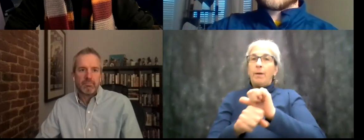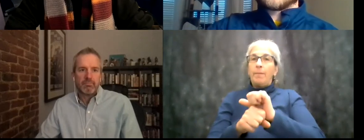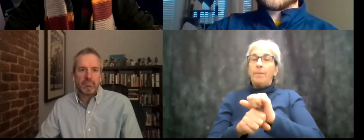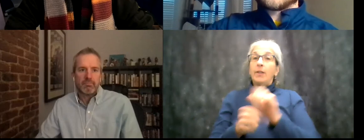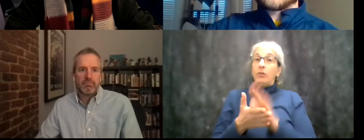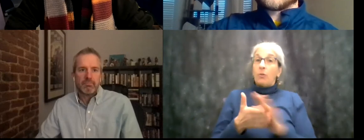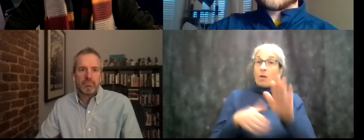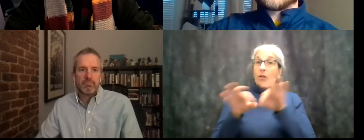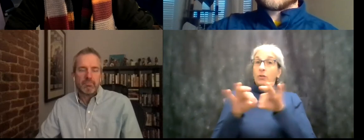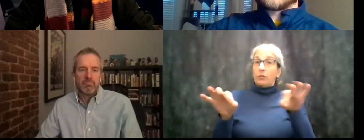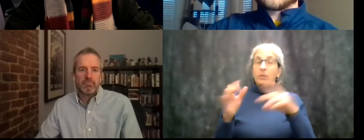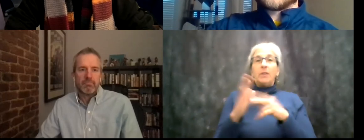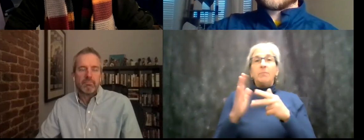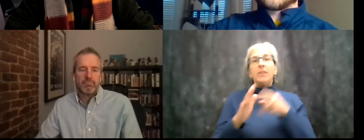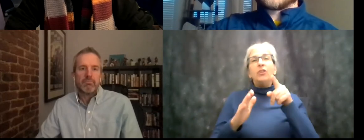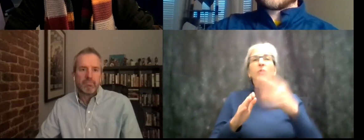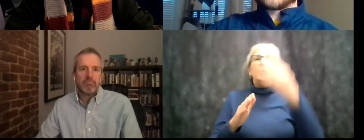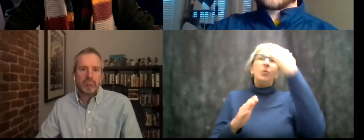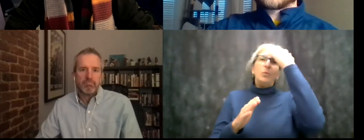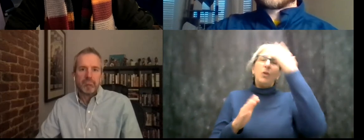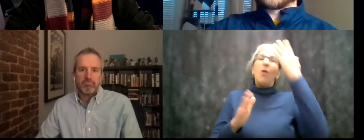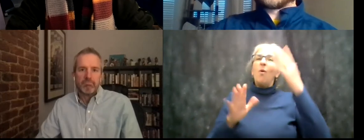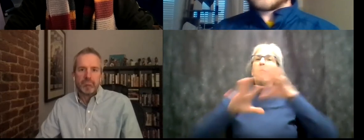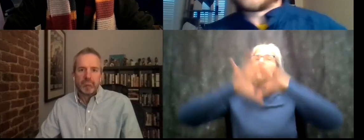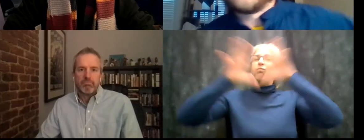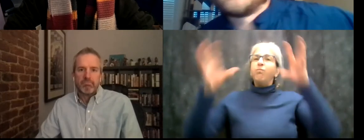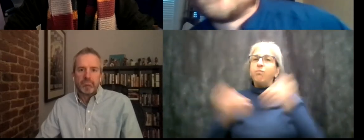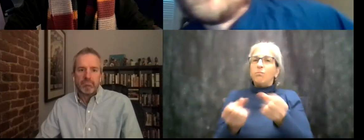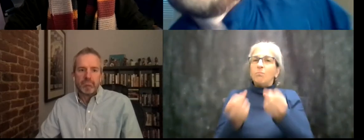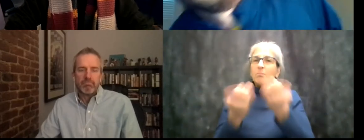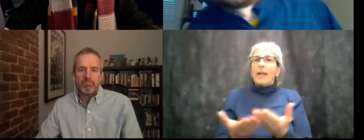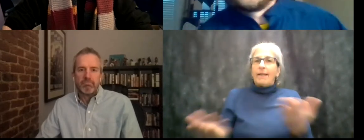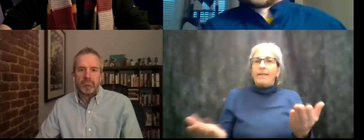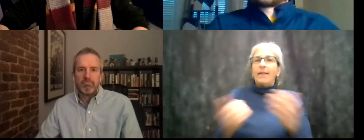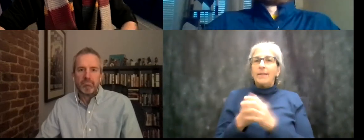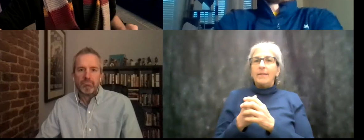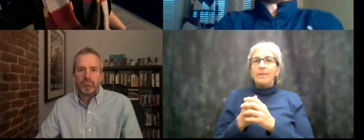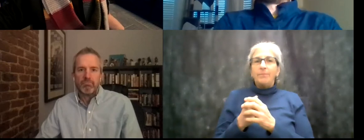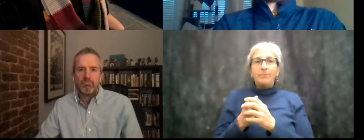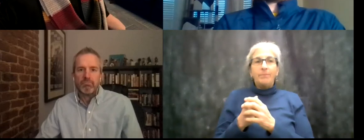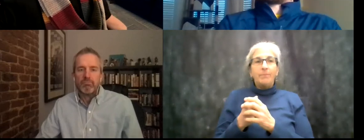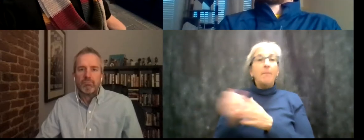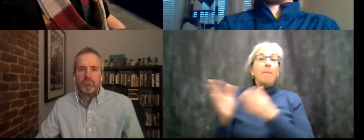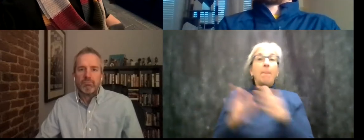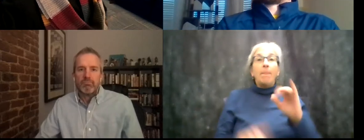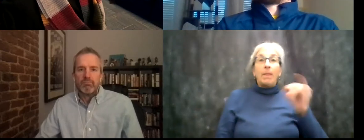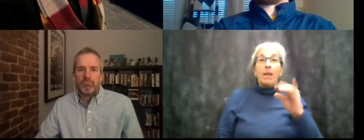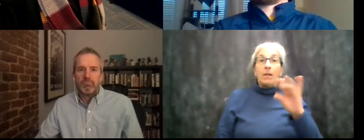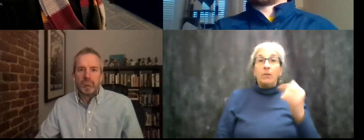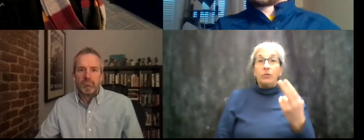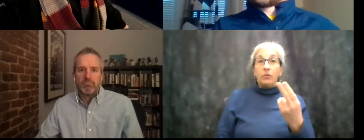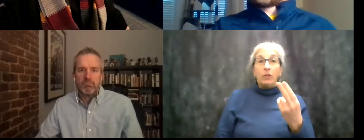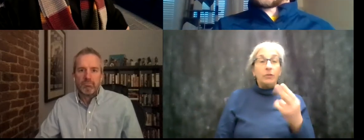a well-rounded view of knowledge and skills. Absolutely. And, you know, it's another thing that I think going